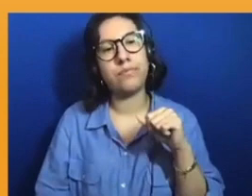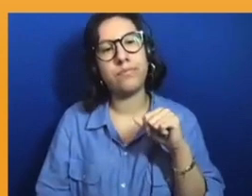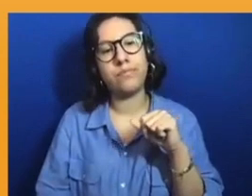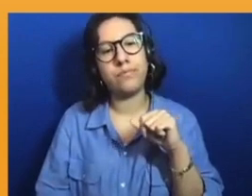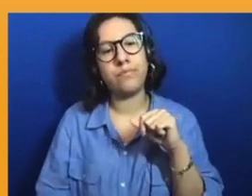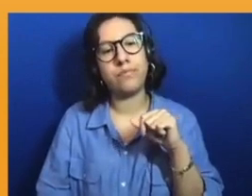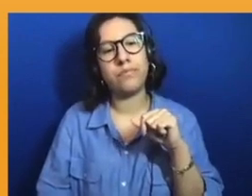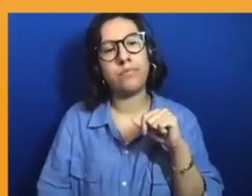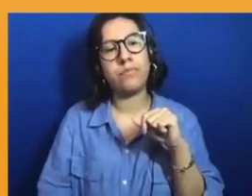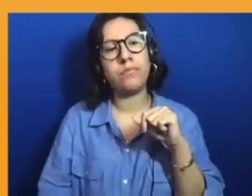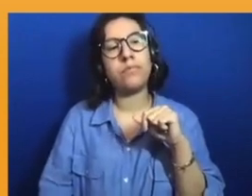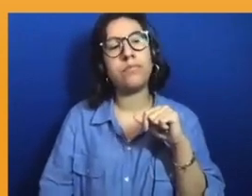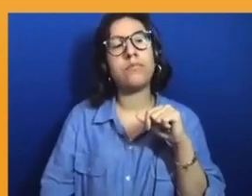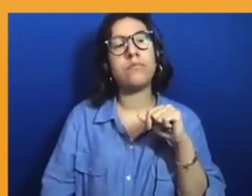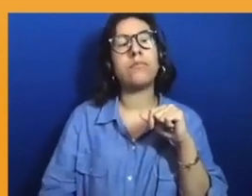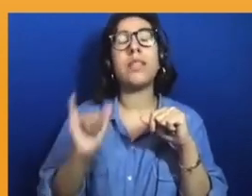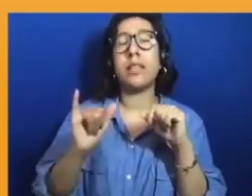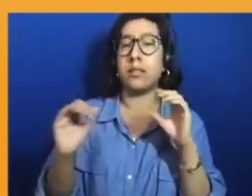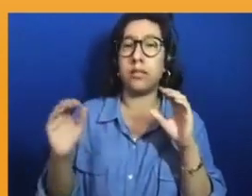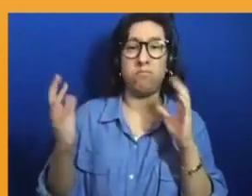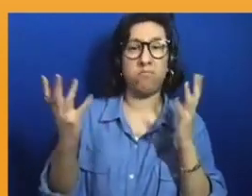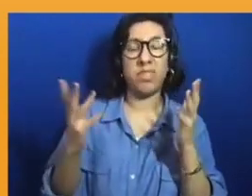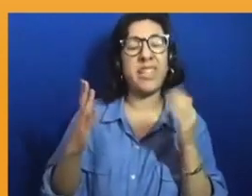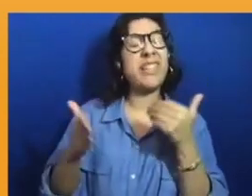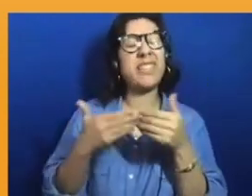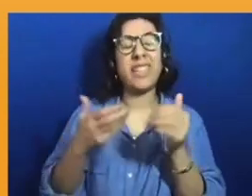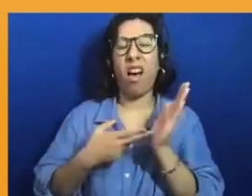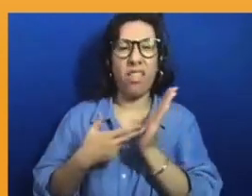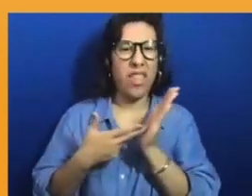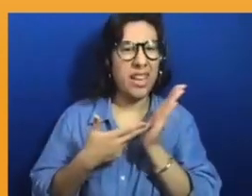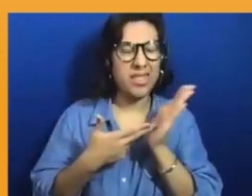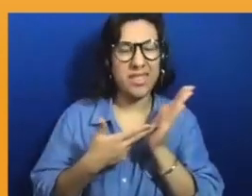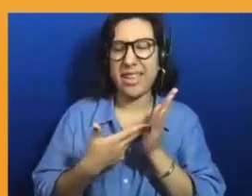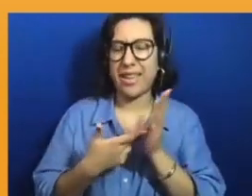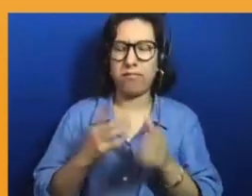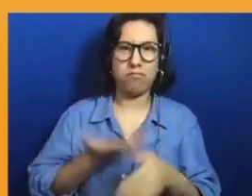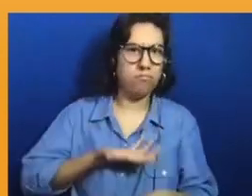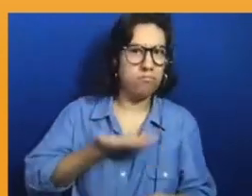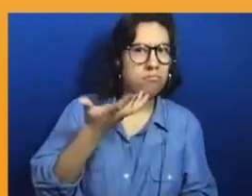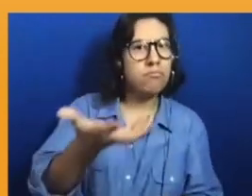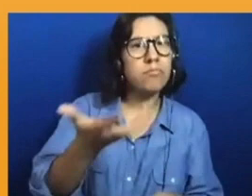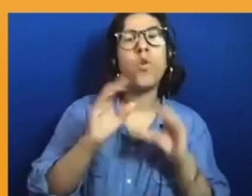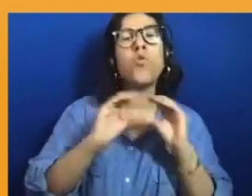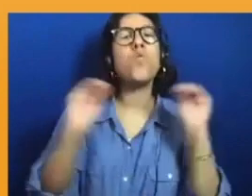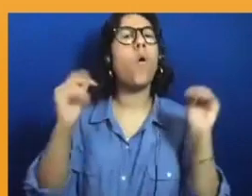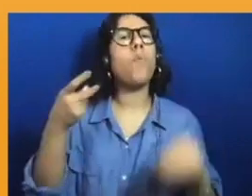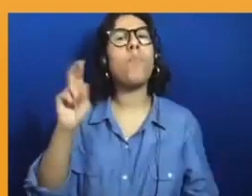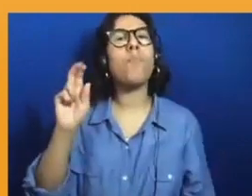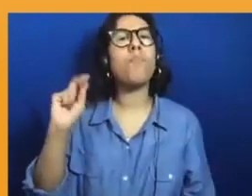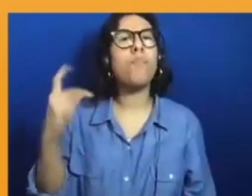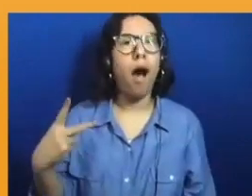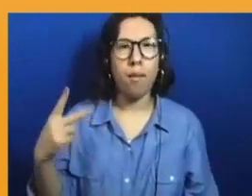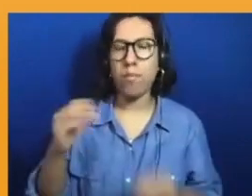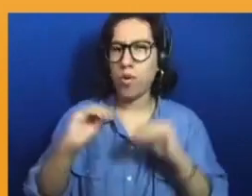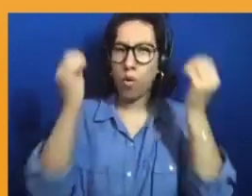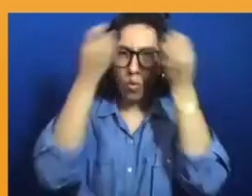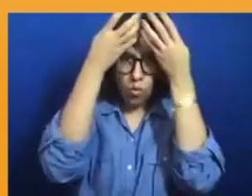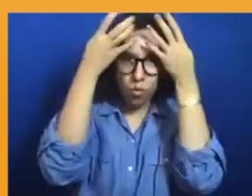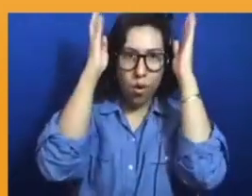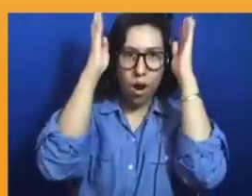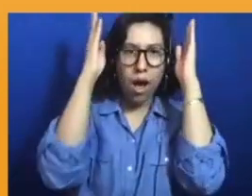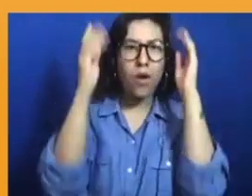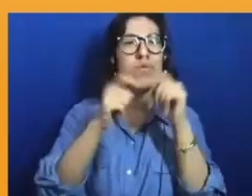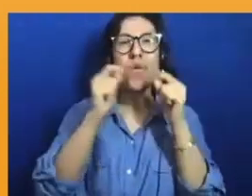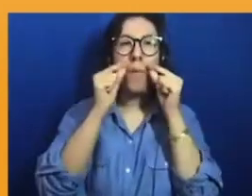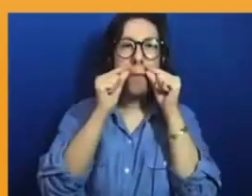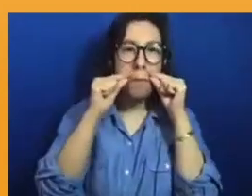authentic and genuine when I don't have any of those props, and I don't have a crown, and I don't have, you know, a mustache drawn on,